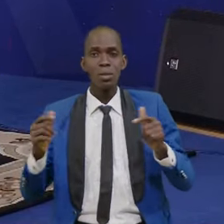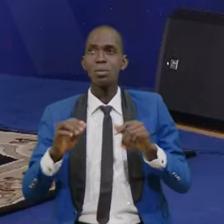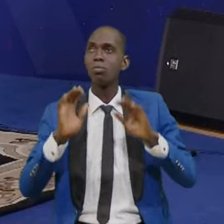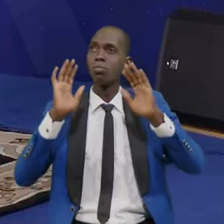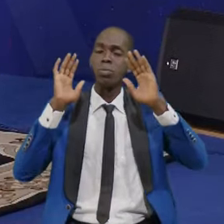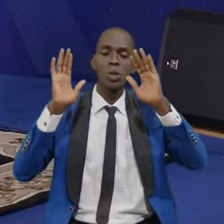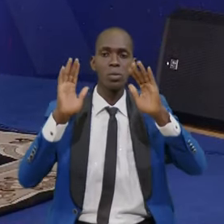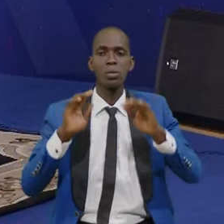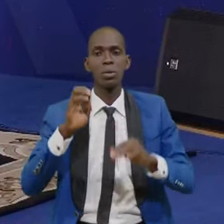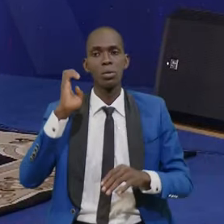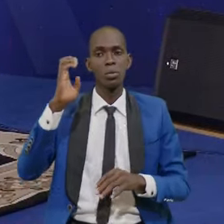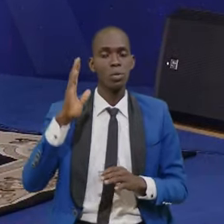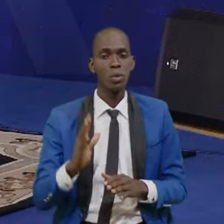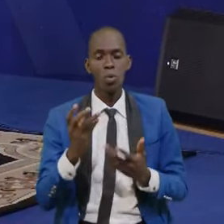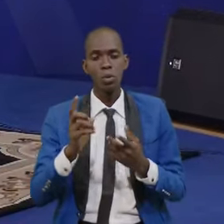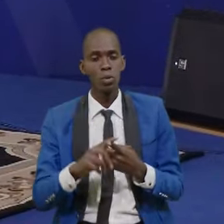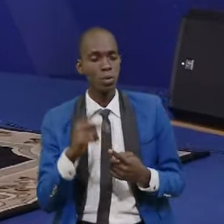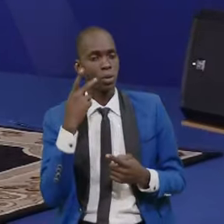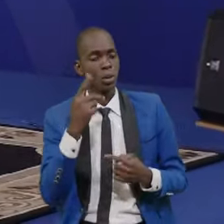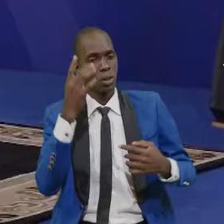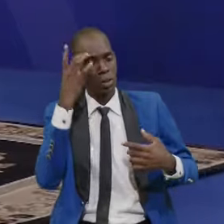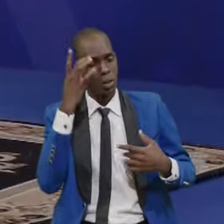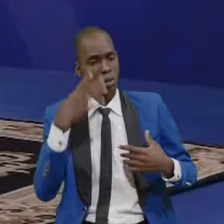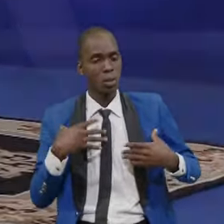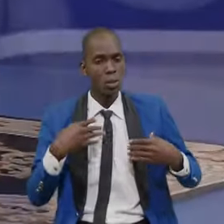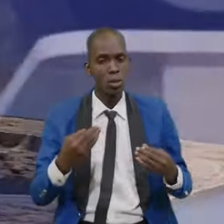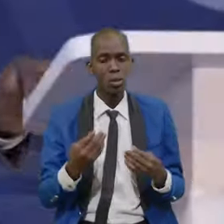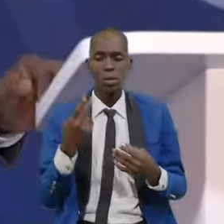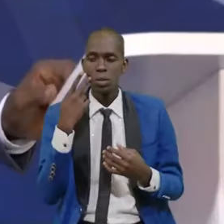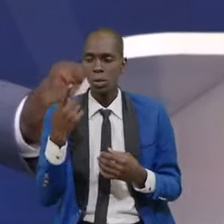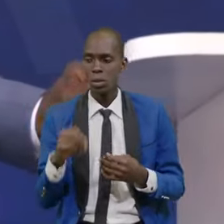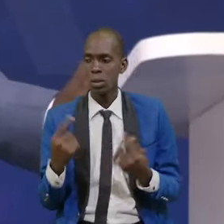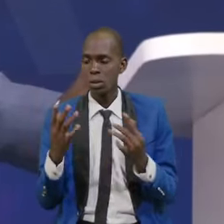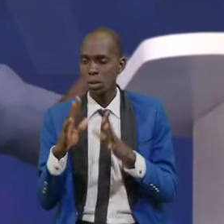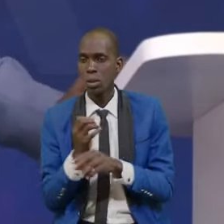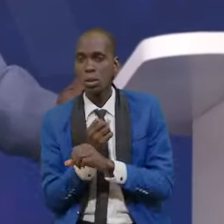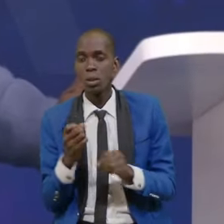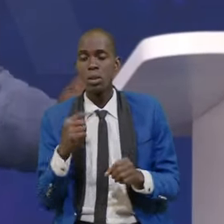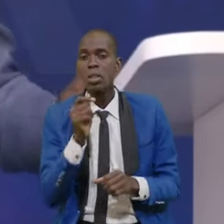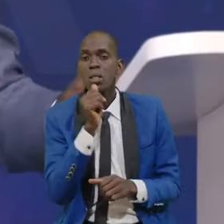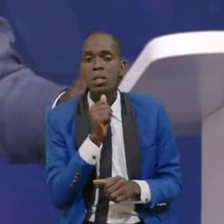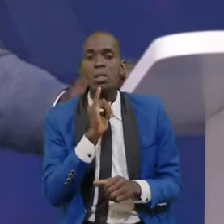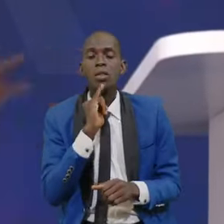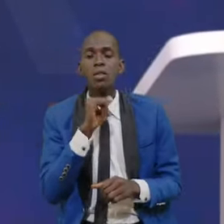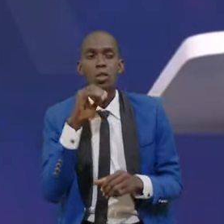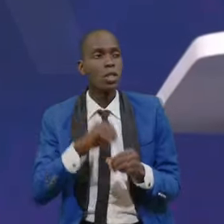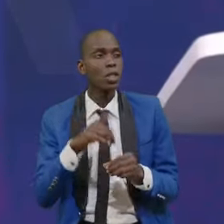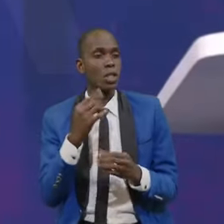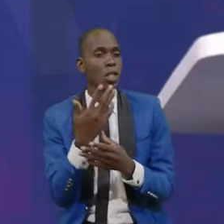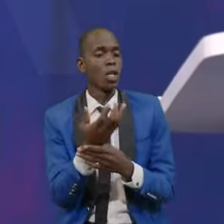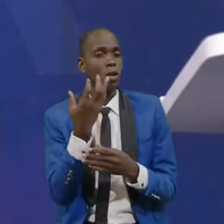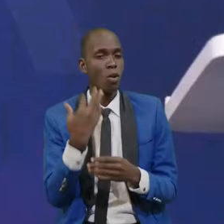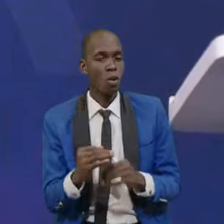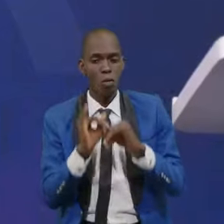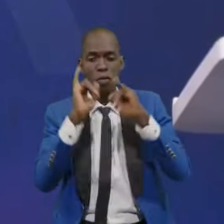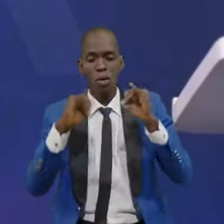you want to see the sick healed, the secret is not in the hand of the idol worshiper that people go to